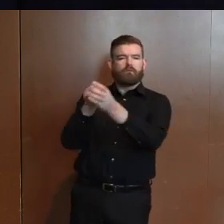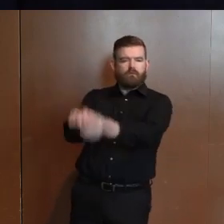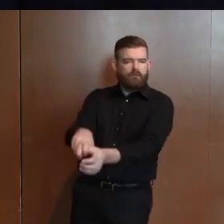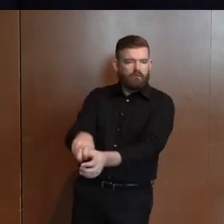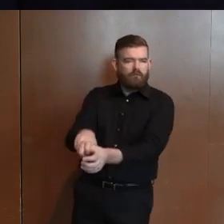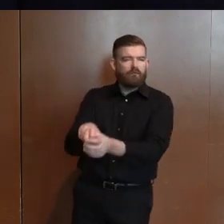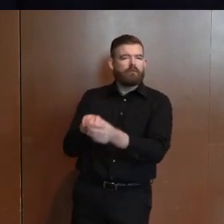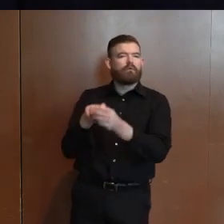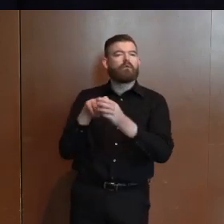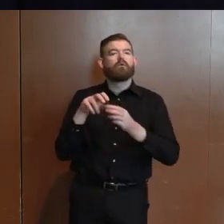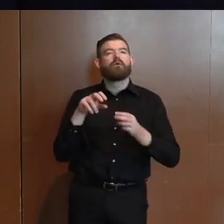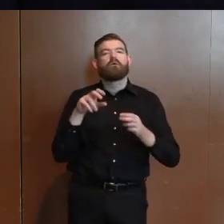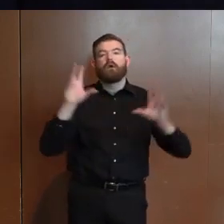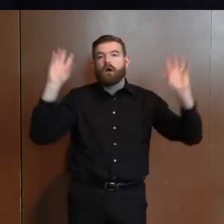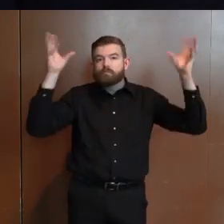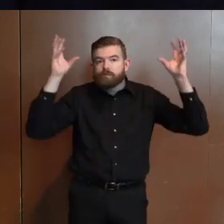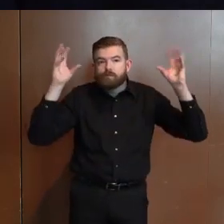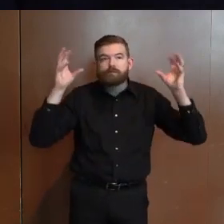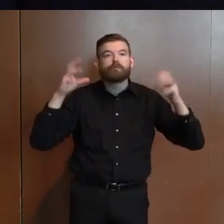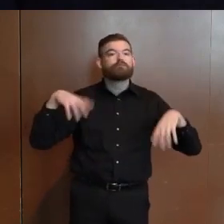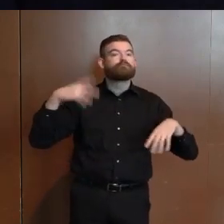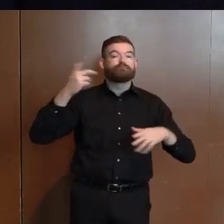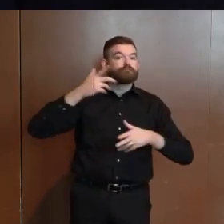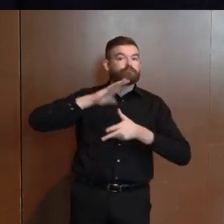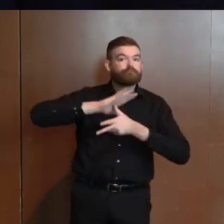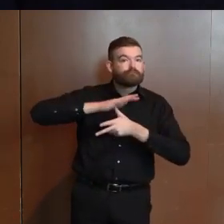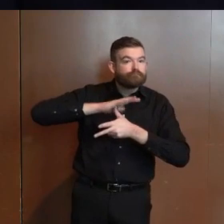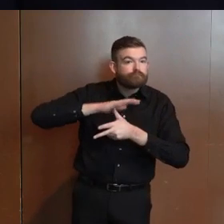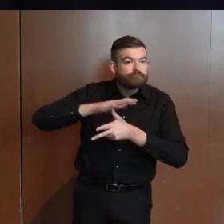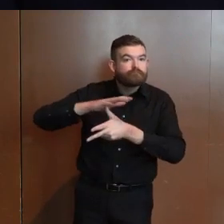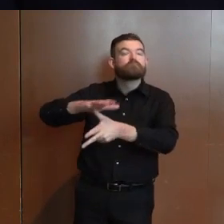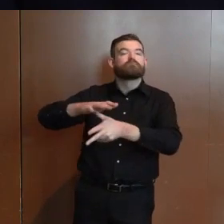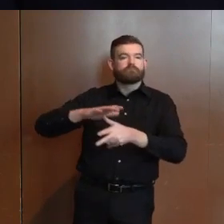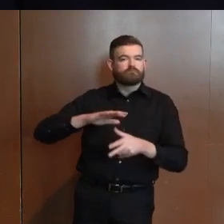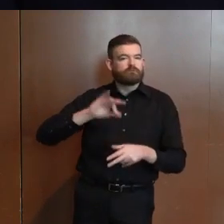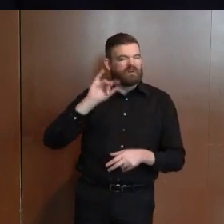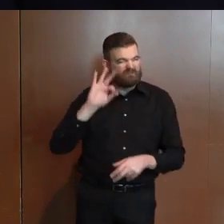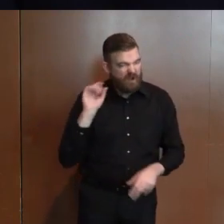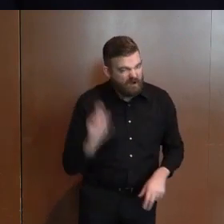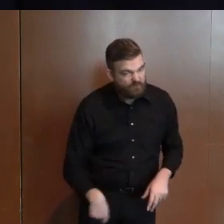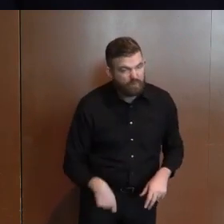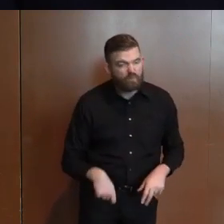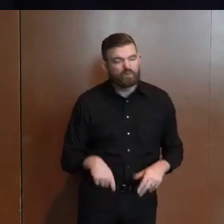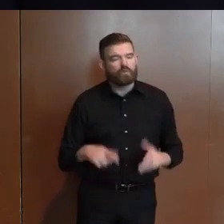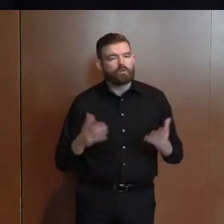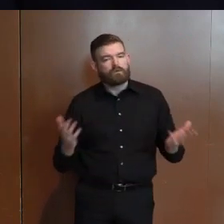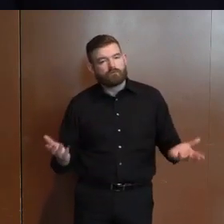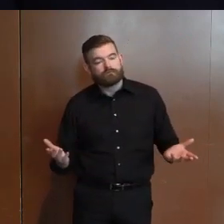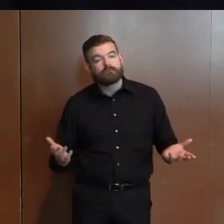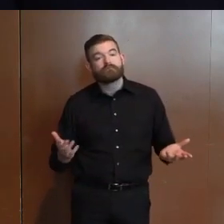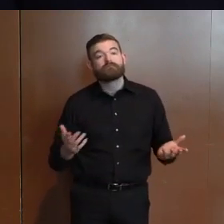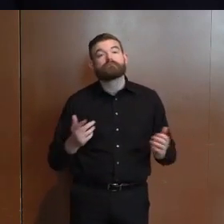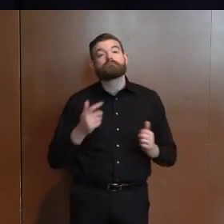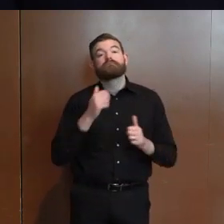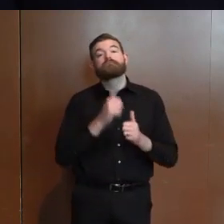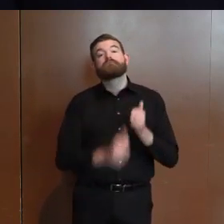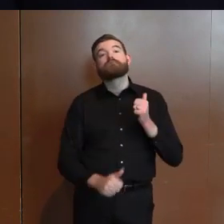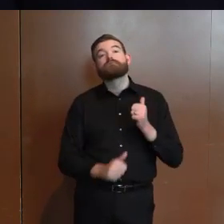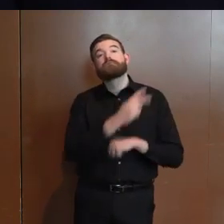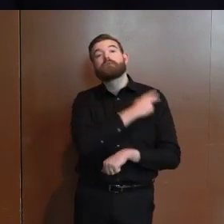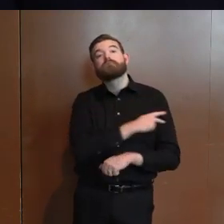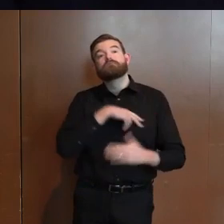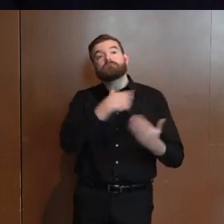helicopter if needed. What also happens is, for every patient that are coming into the hospital, some are actually